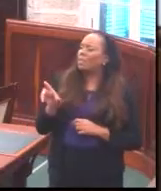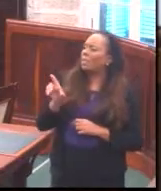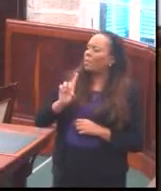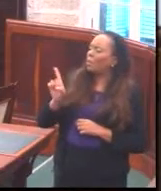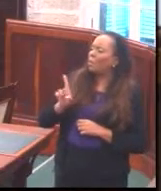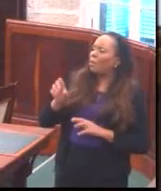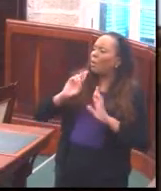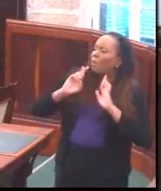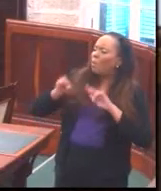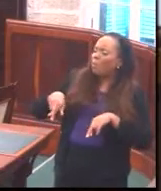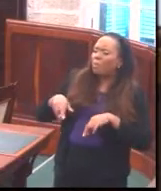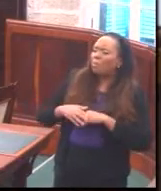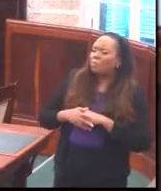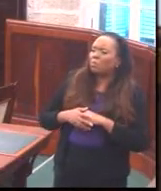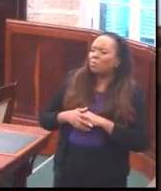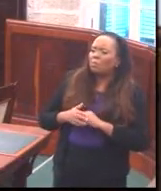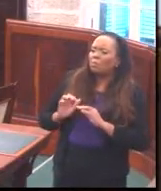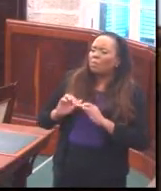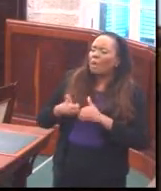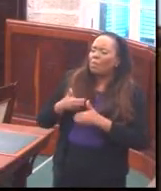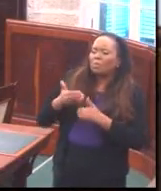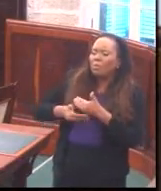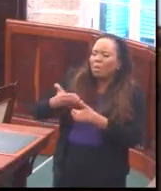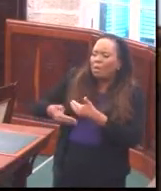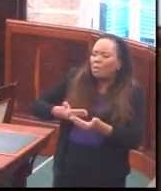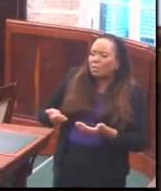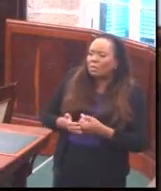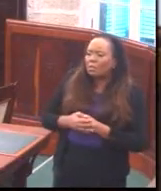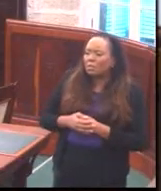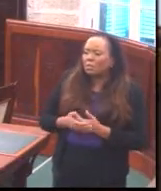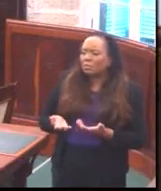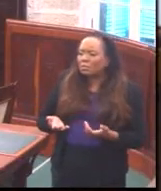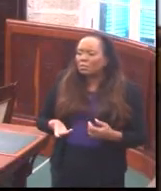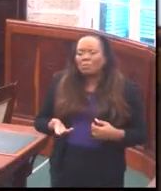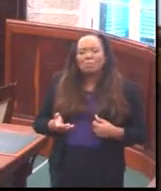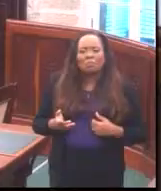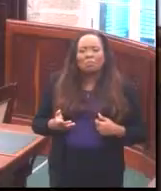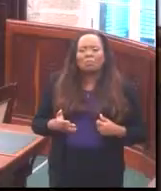as to the progress of the intersection. That is putting it succinctly.